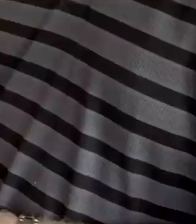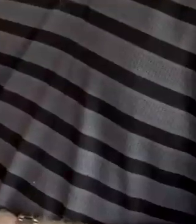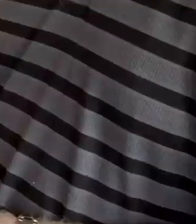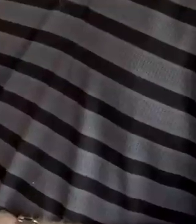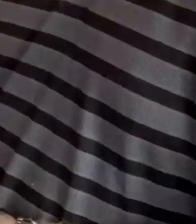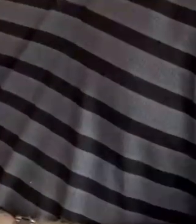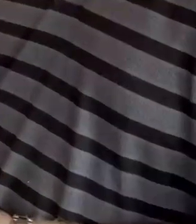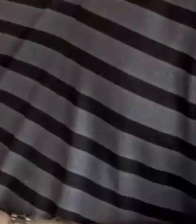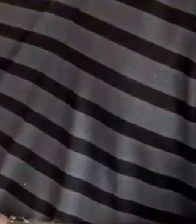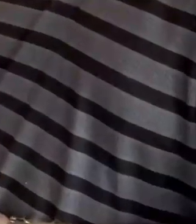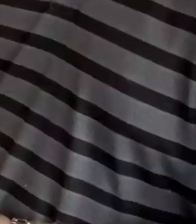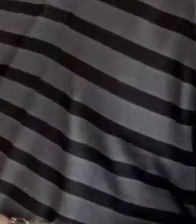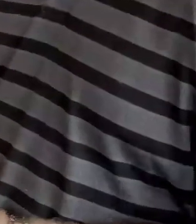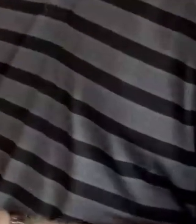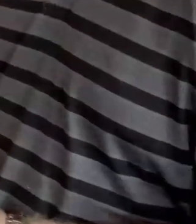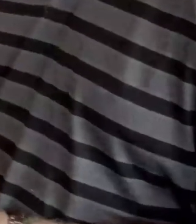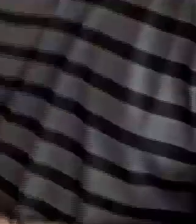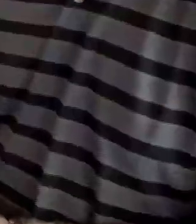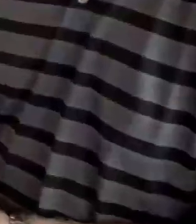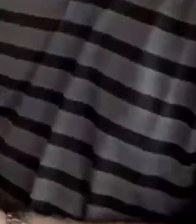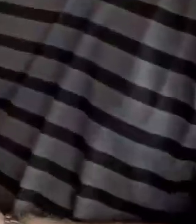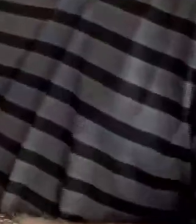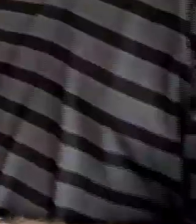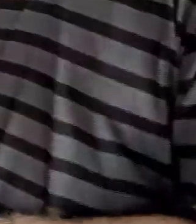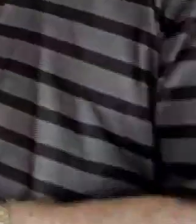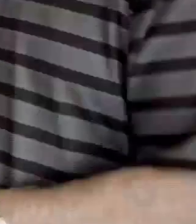The year. That's enough.